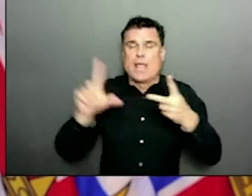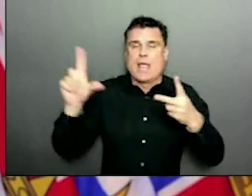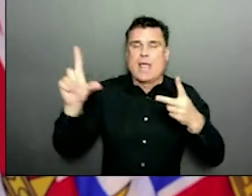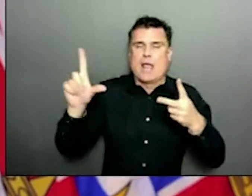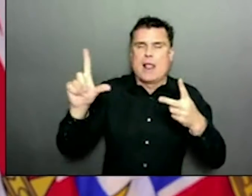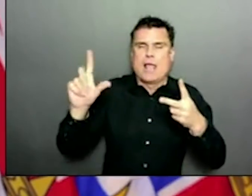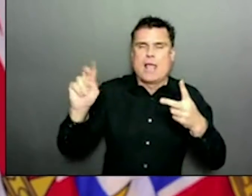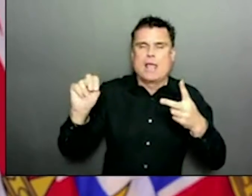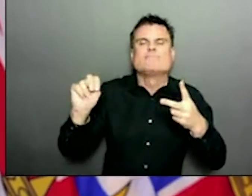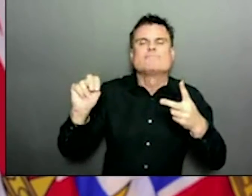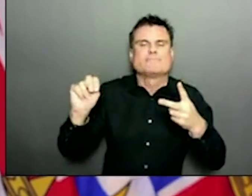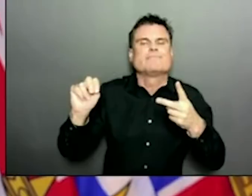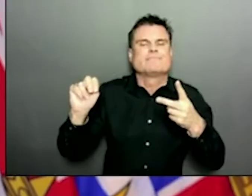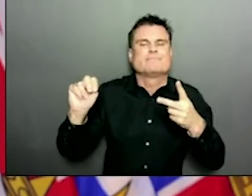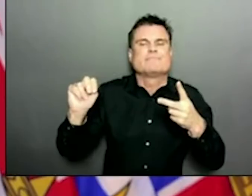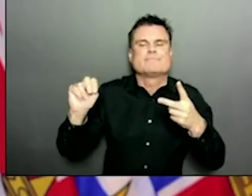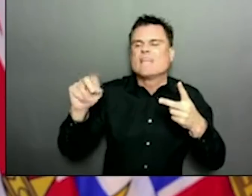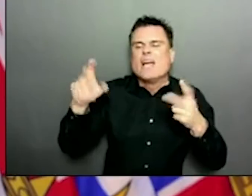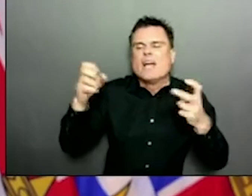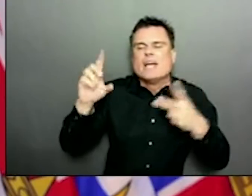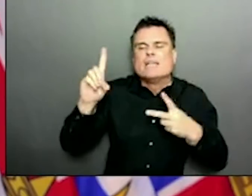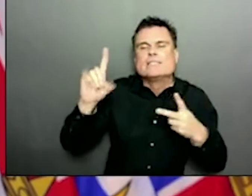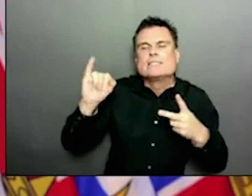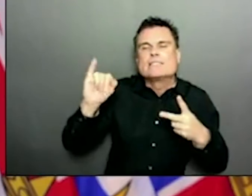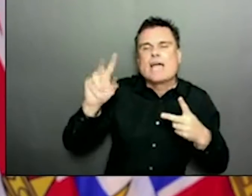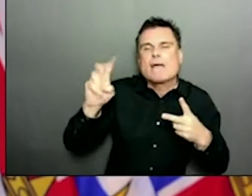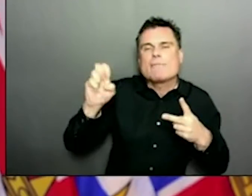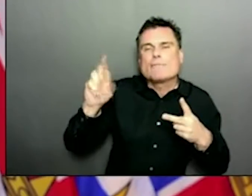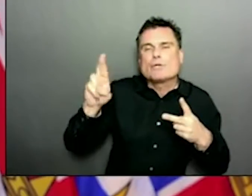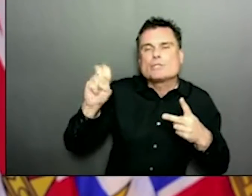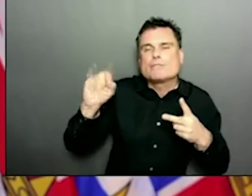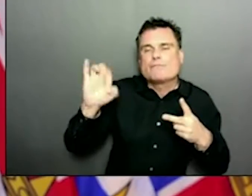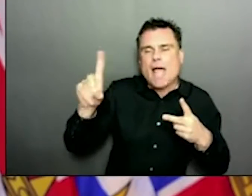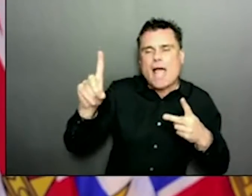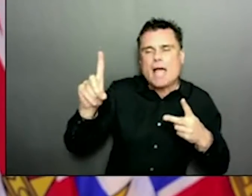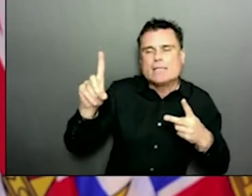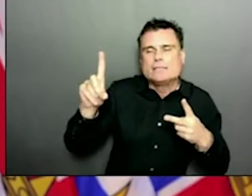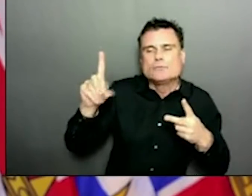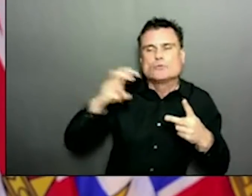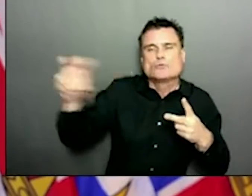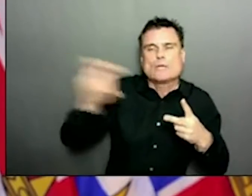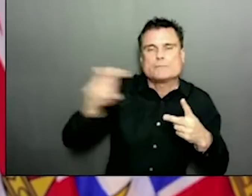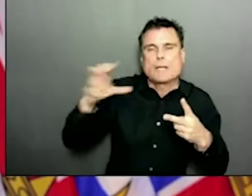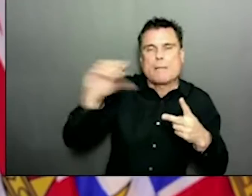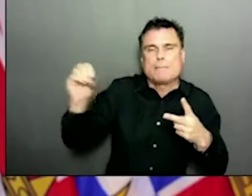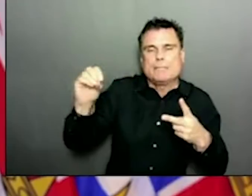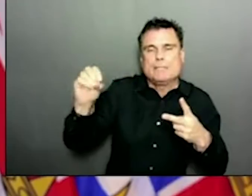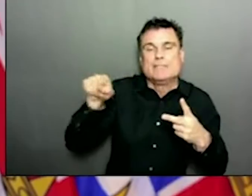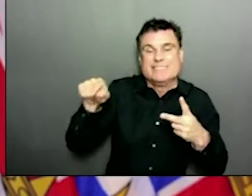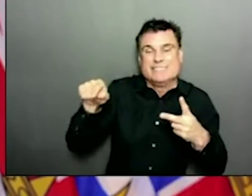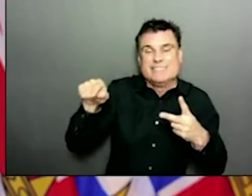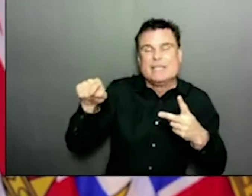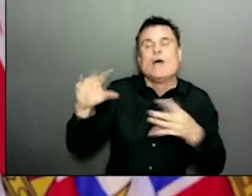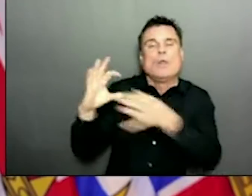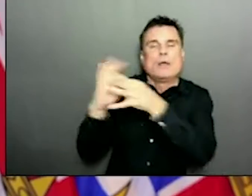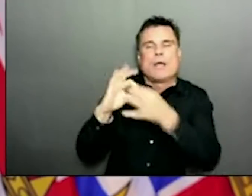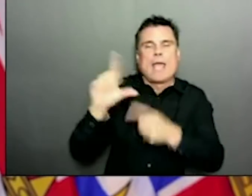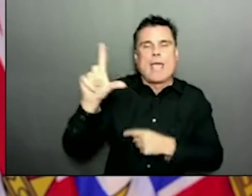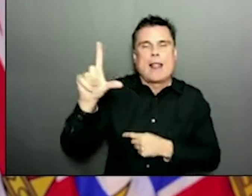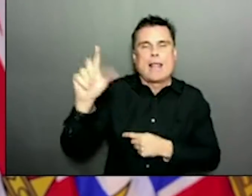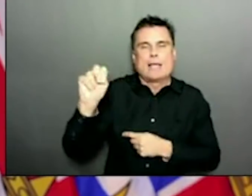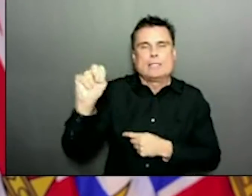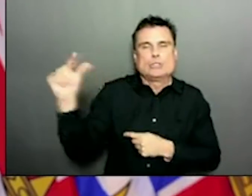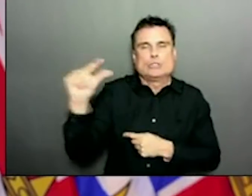Canada. As Minister Dix mentioned, next week we'll be providing a data update to show some